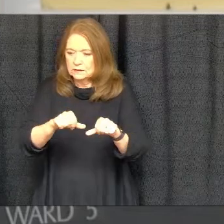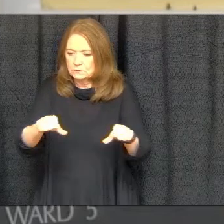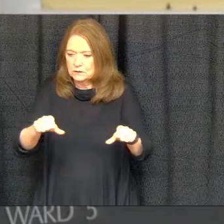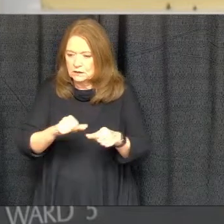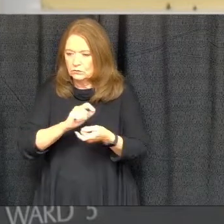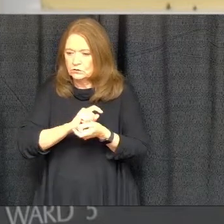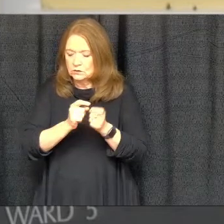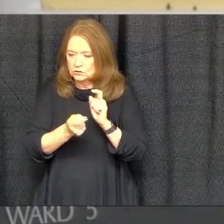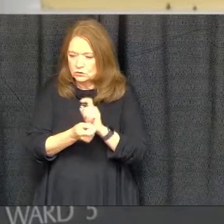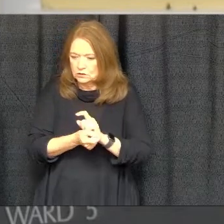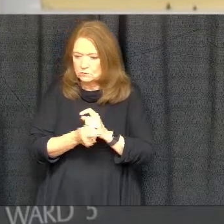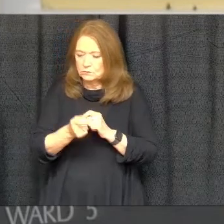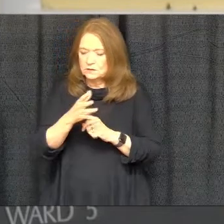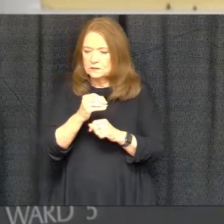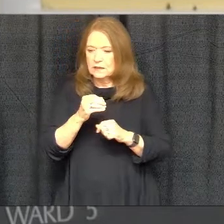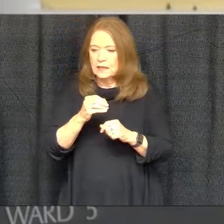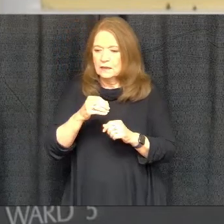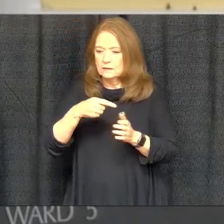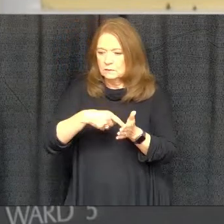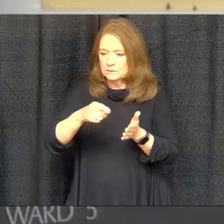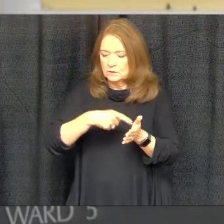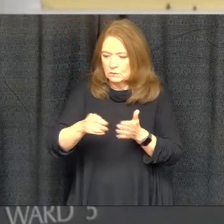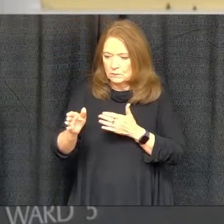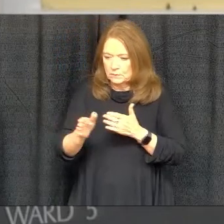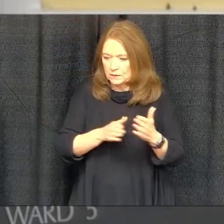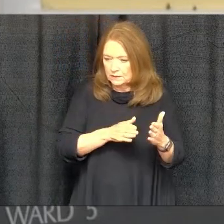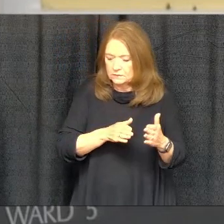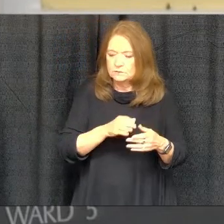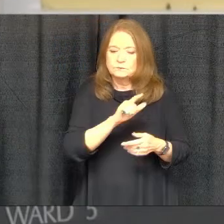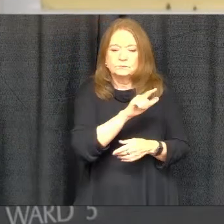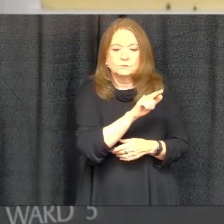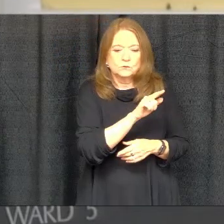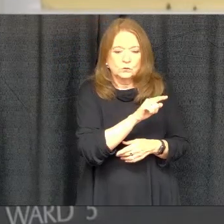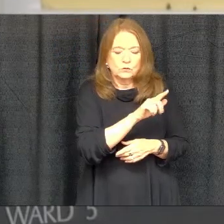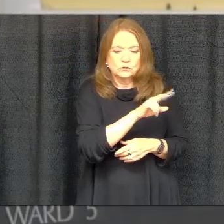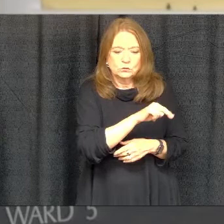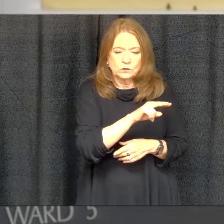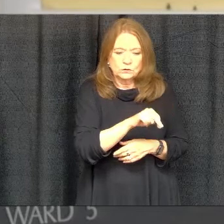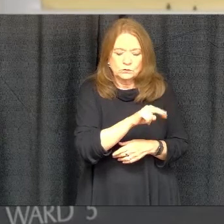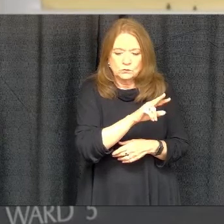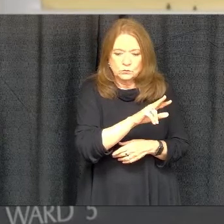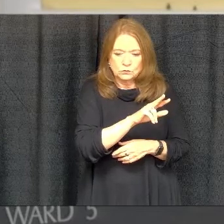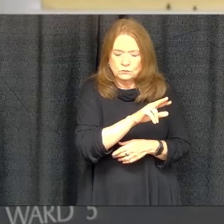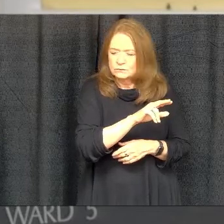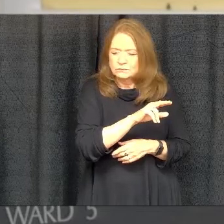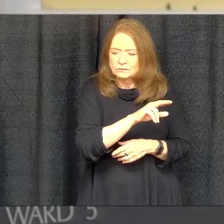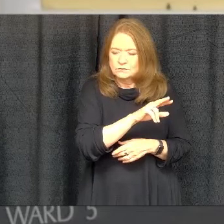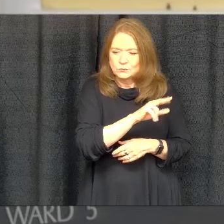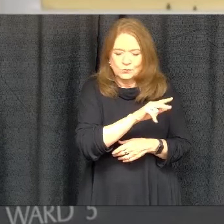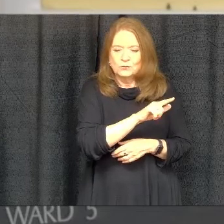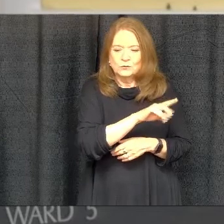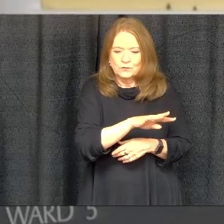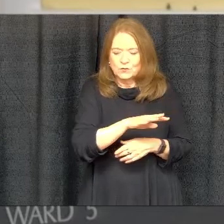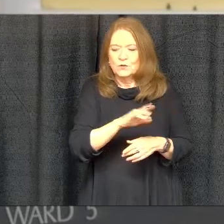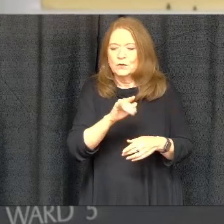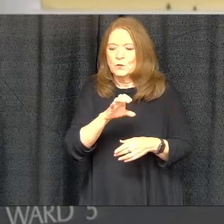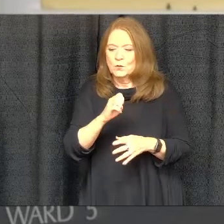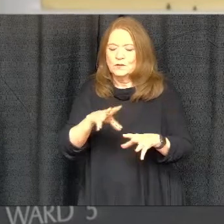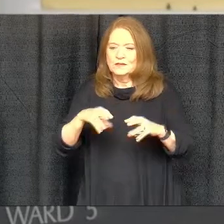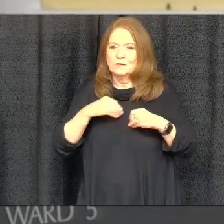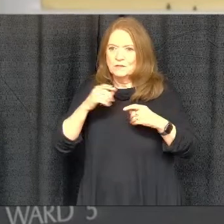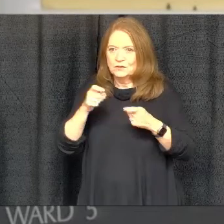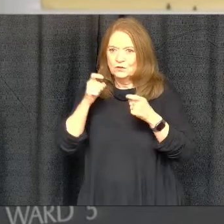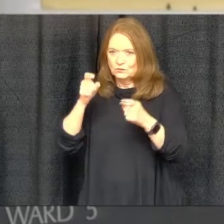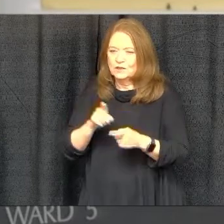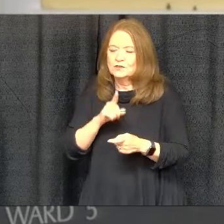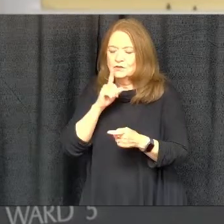adjustments, and installment plans. Ordinance 21, 2023-24, second reading, an ordinance accepting the donation of